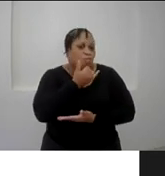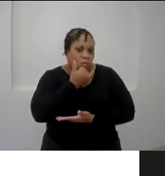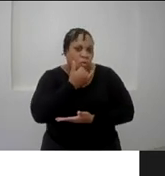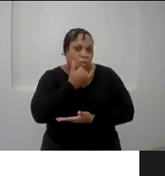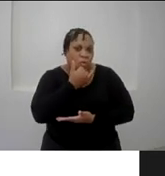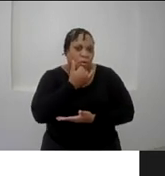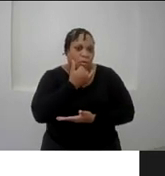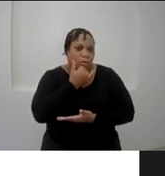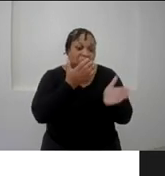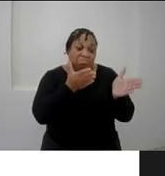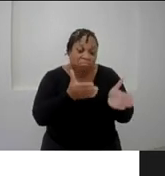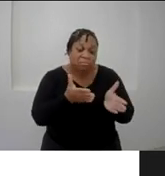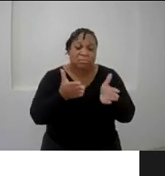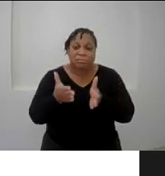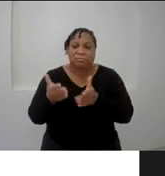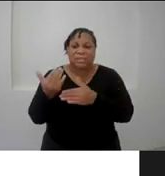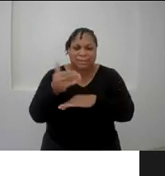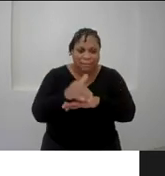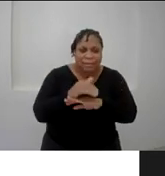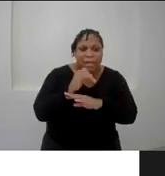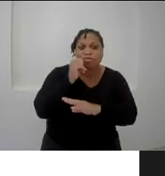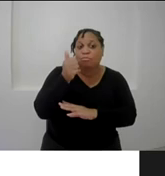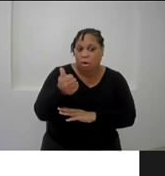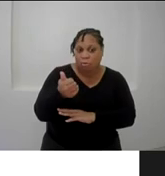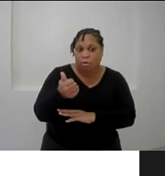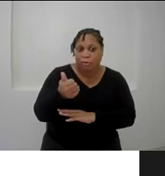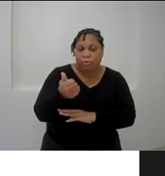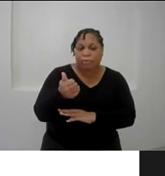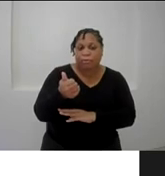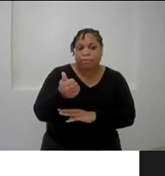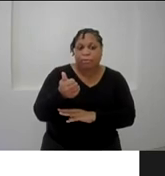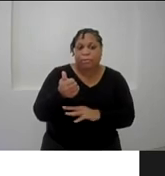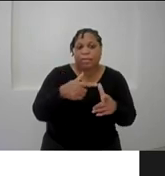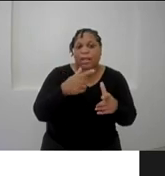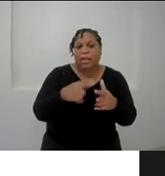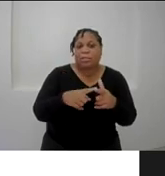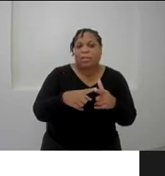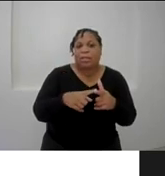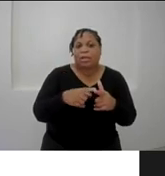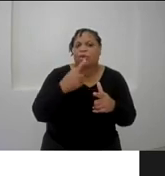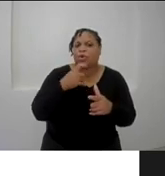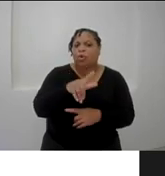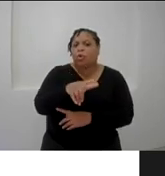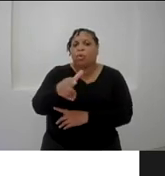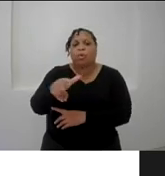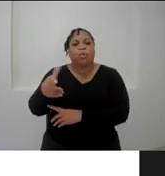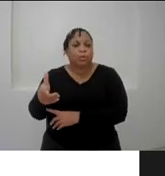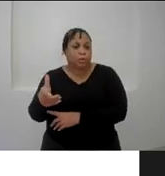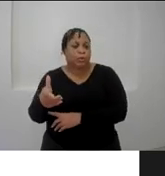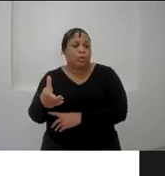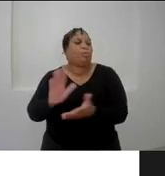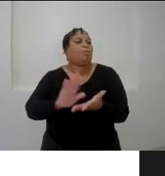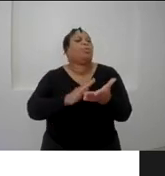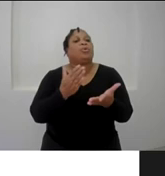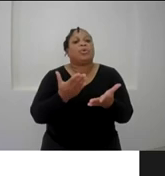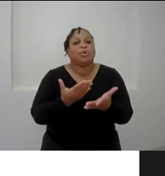We make plans for tonight and for tomorrow and look at whose turn it is to be doing the cooking